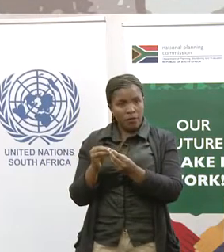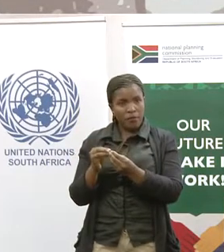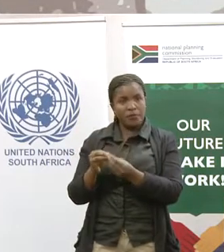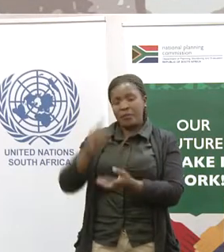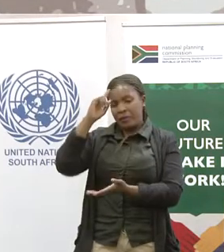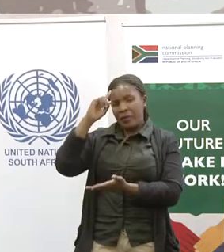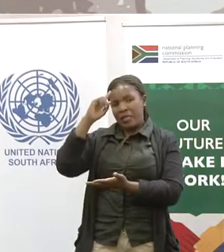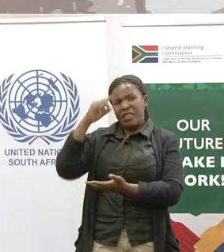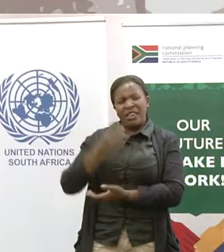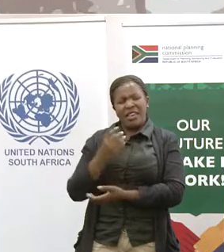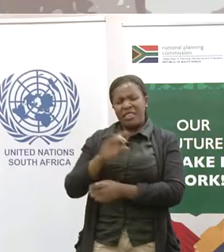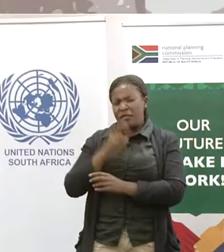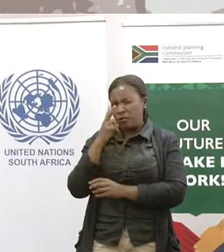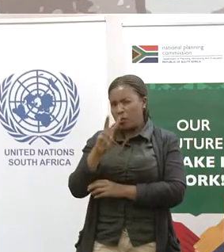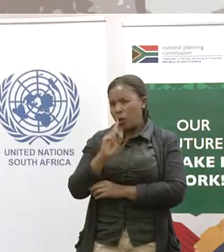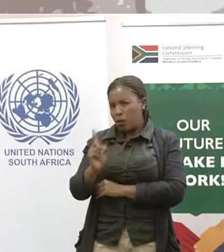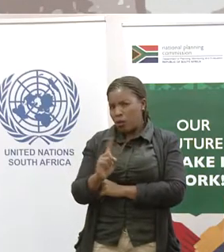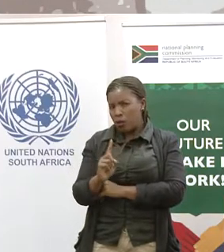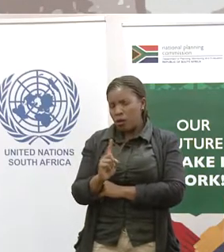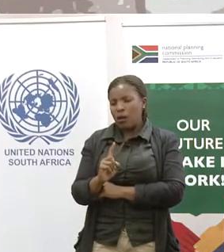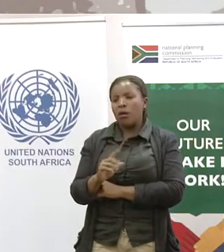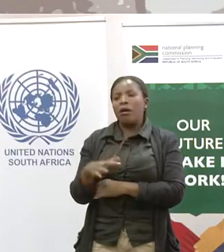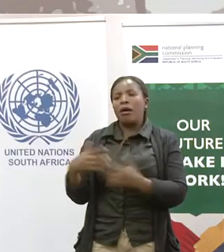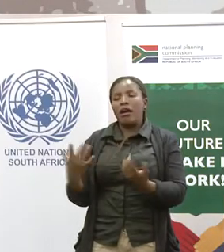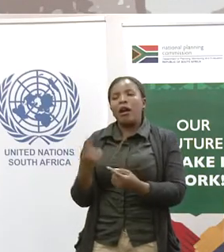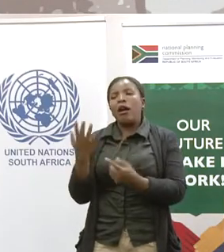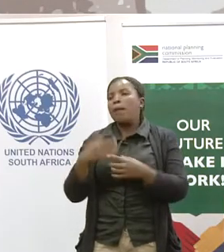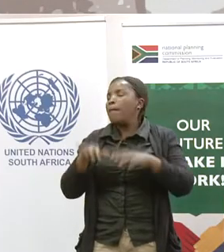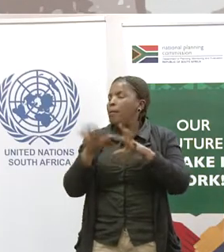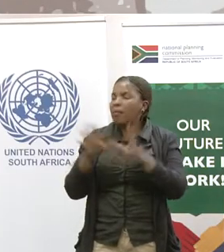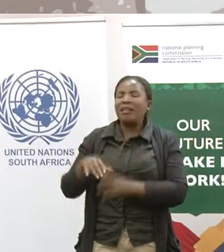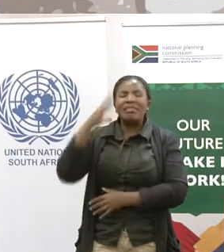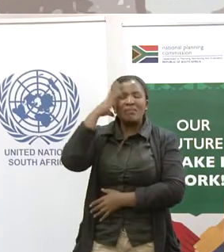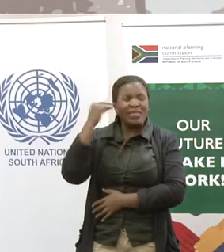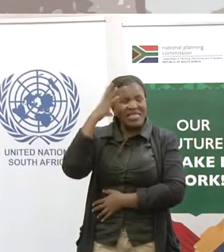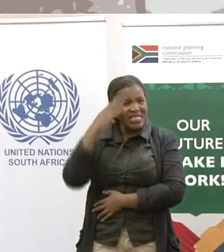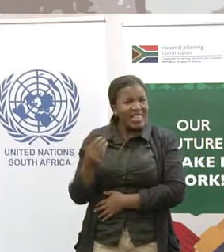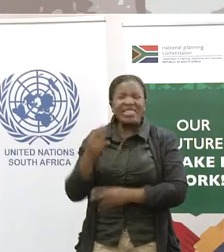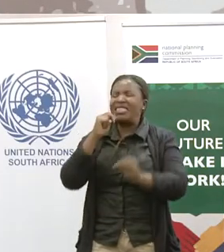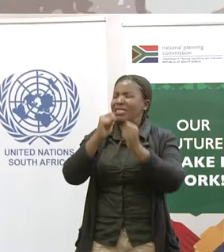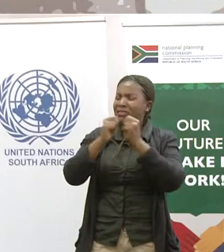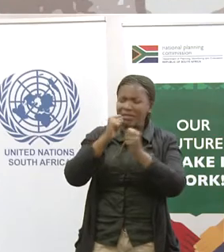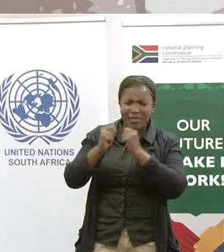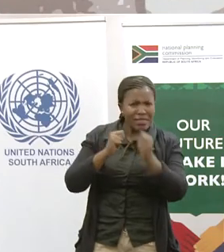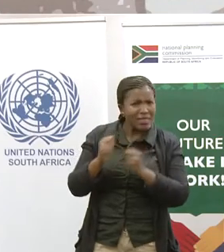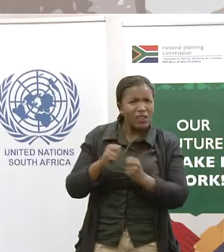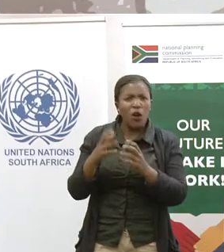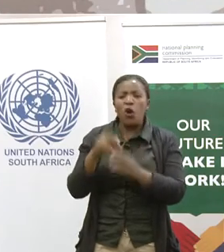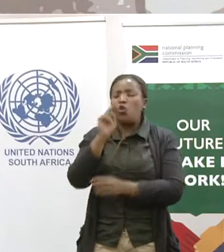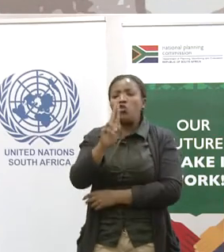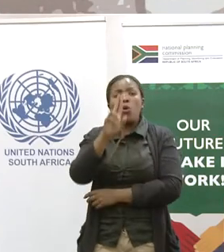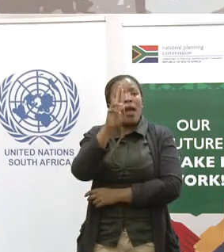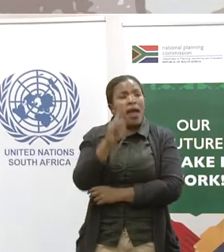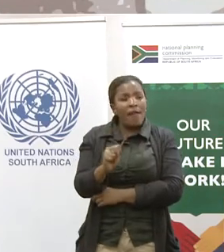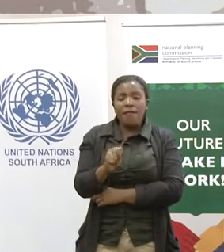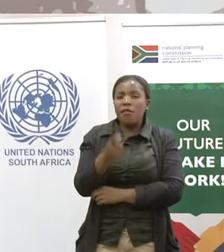off. They don't have the expertise. Even the most well-experienced negotiators sitting at the UN